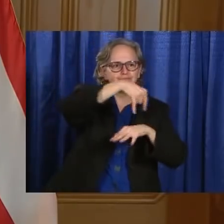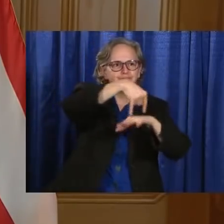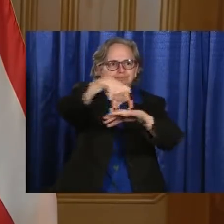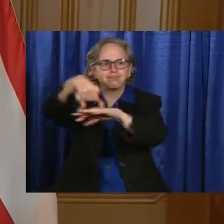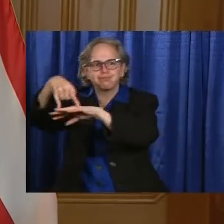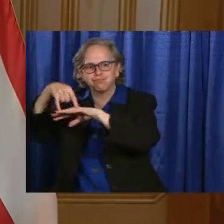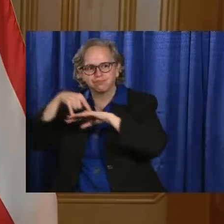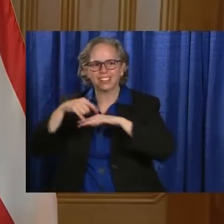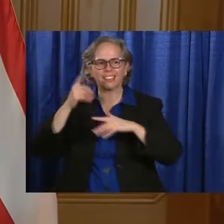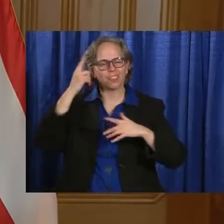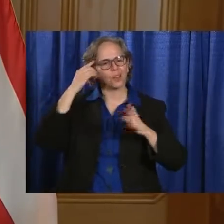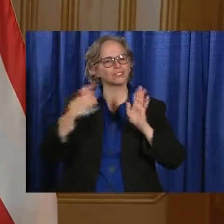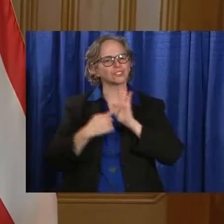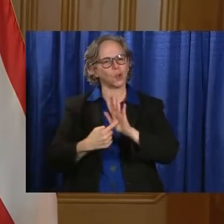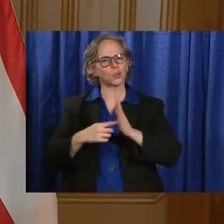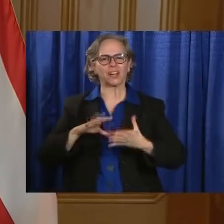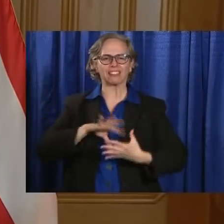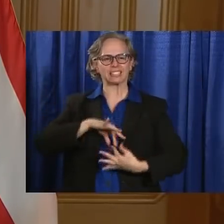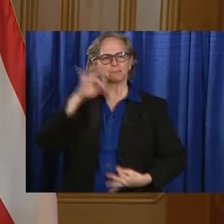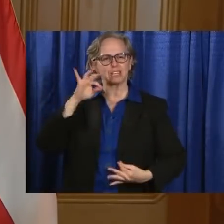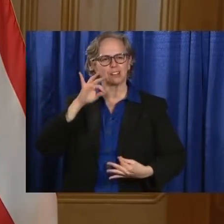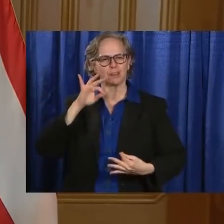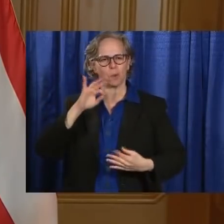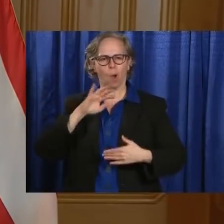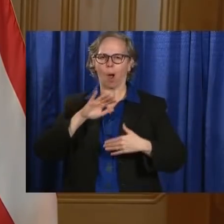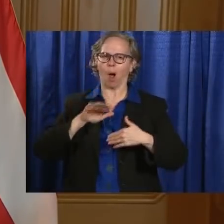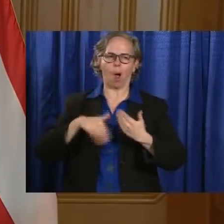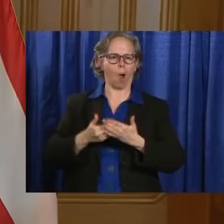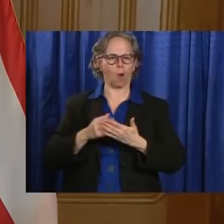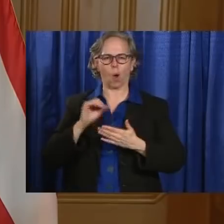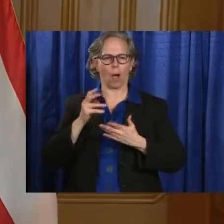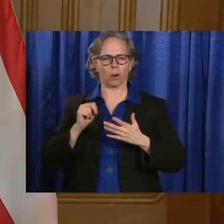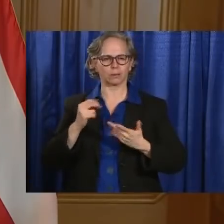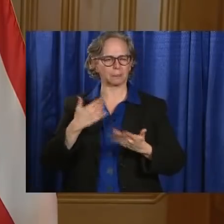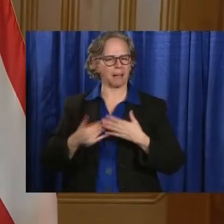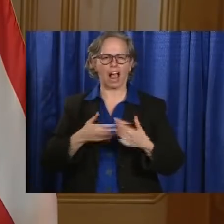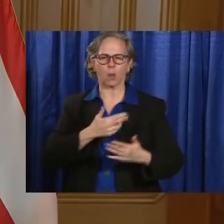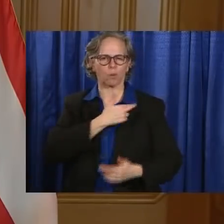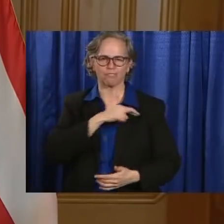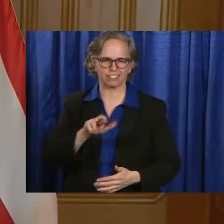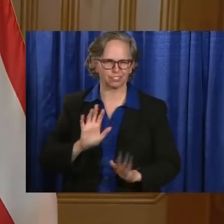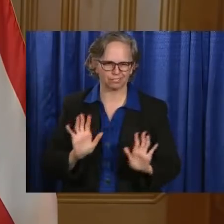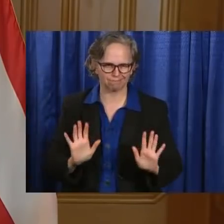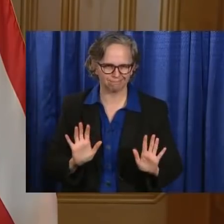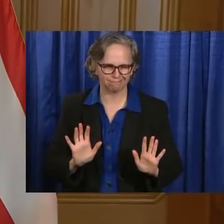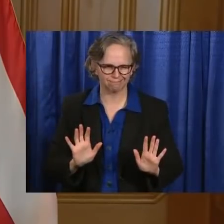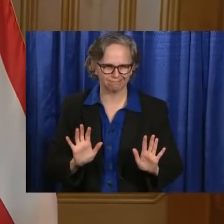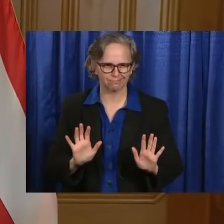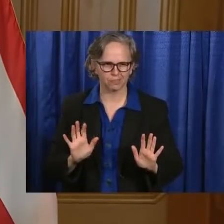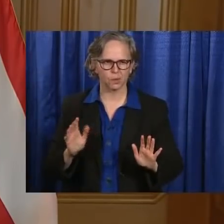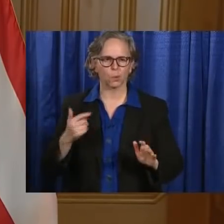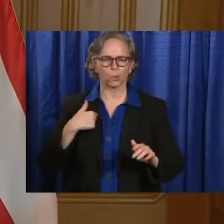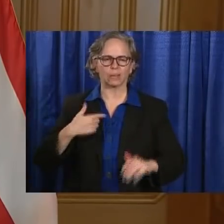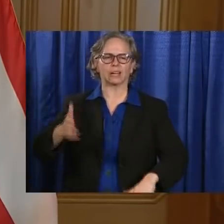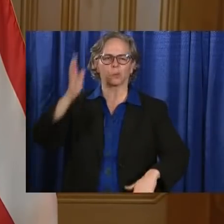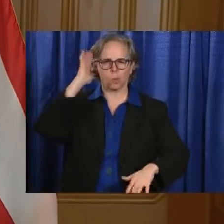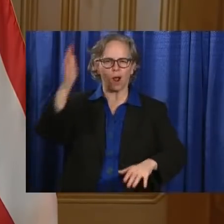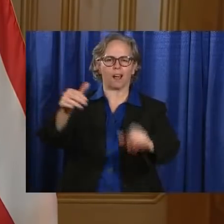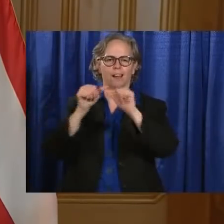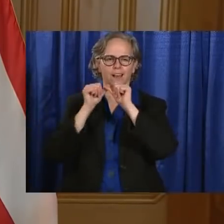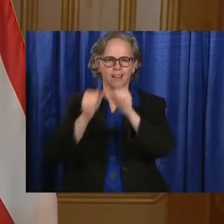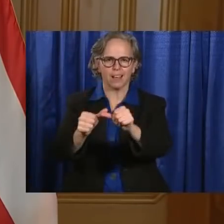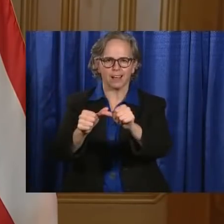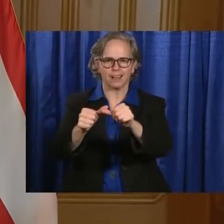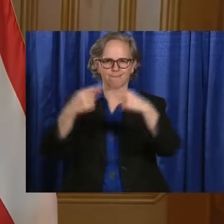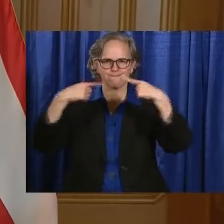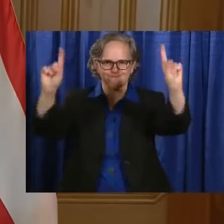of the spirit of all Ohioans, no matter what religion, that we will make it, we will prevail.